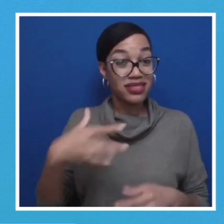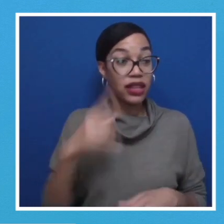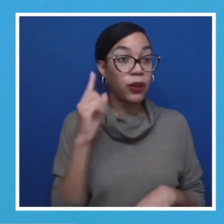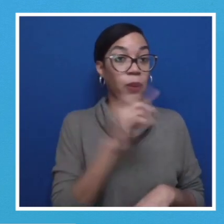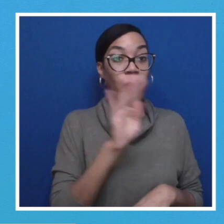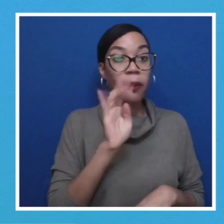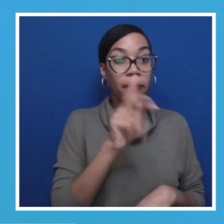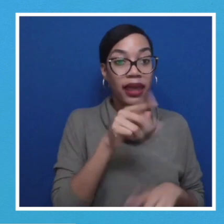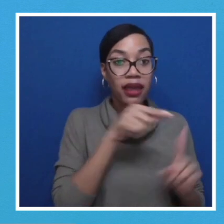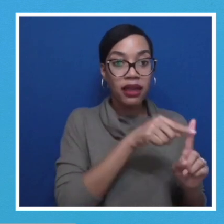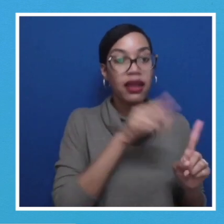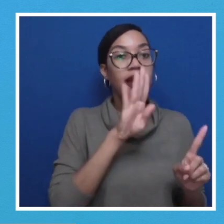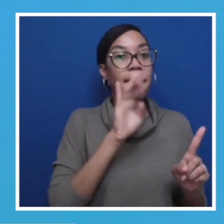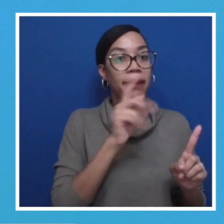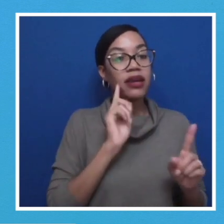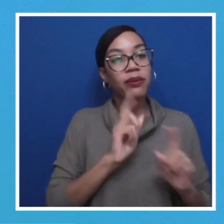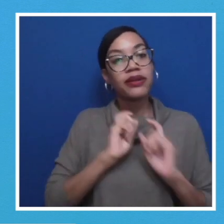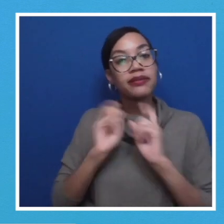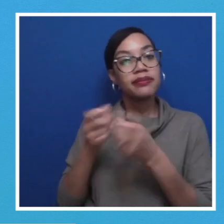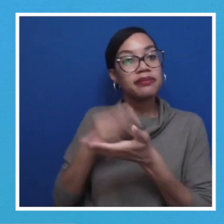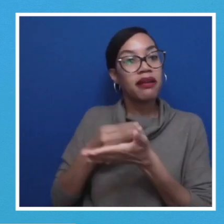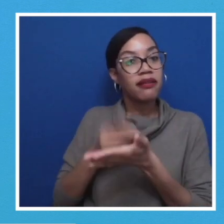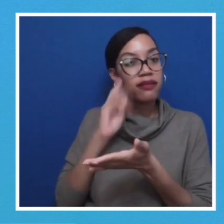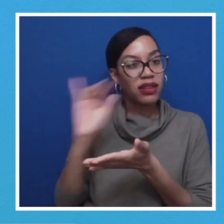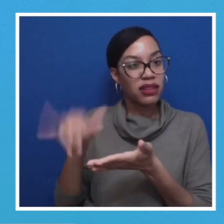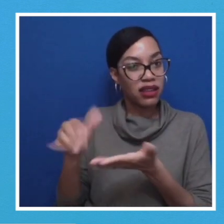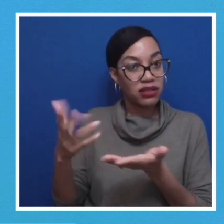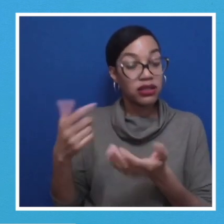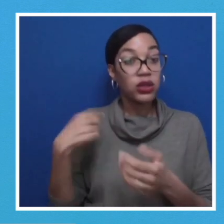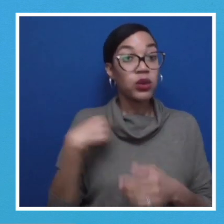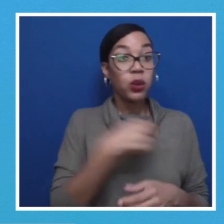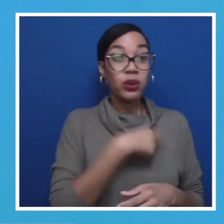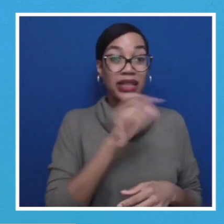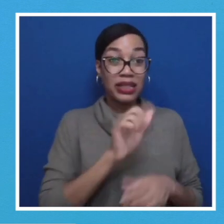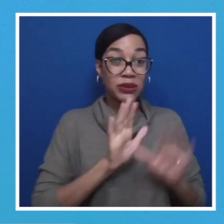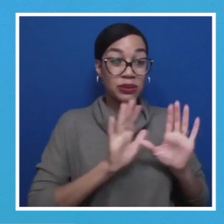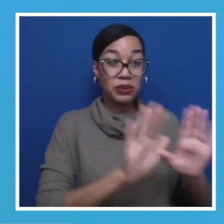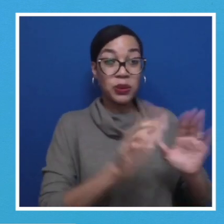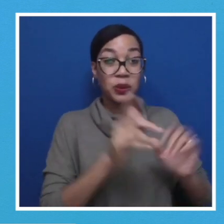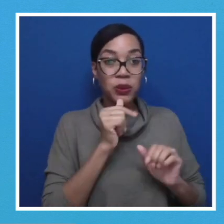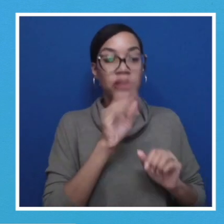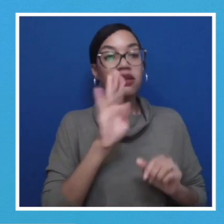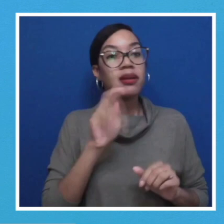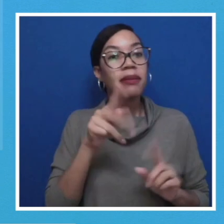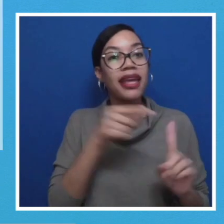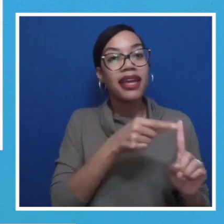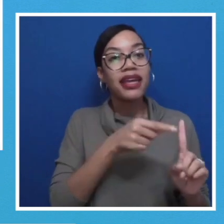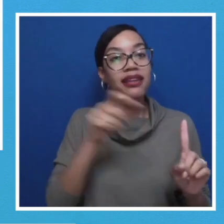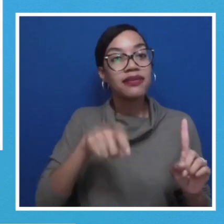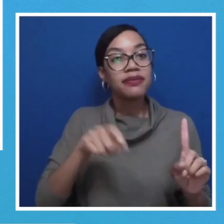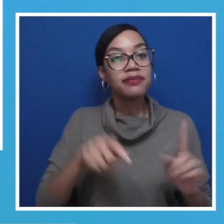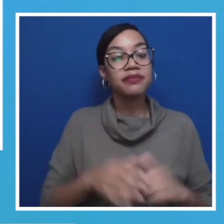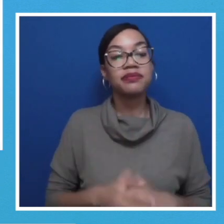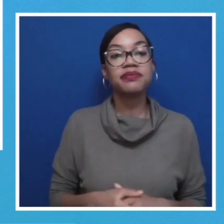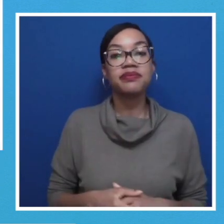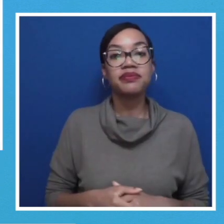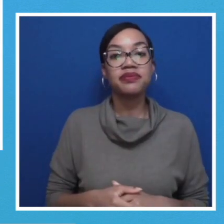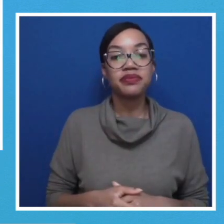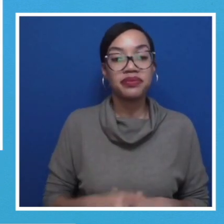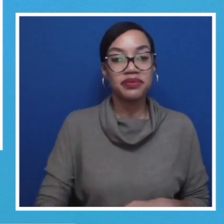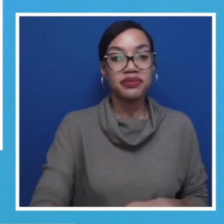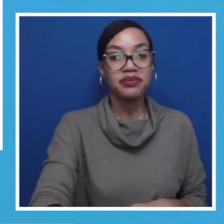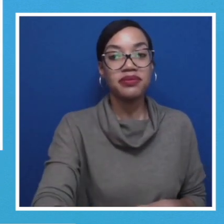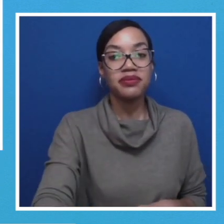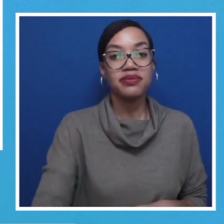and they finance. So the people we really got to press are these banks. What I'm appreciating is